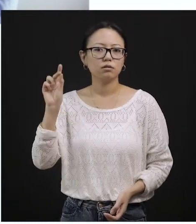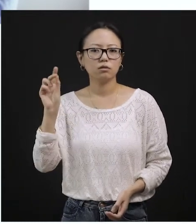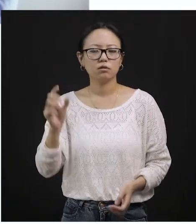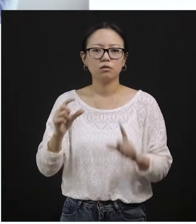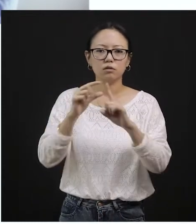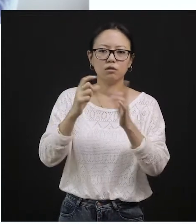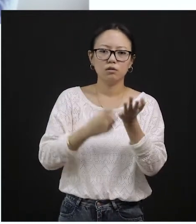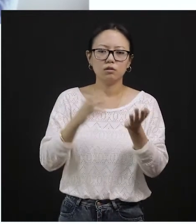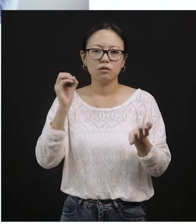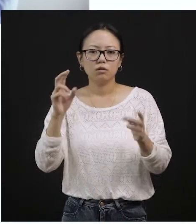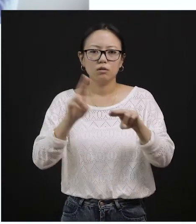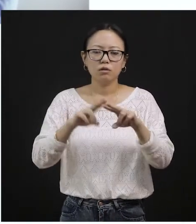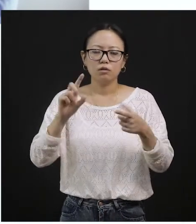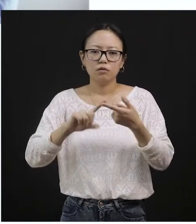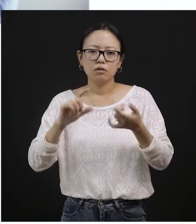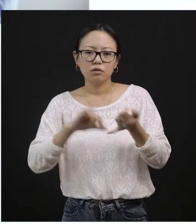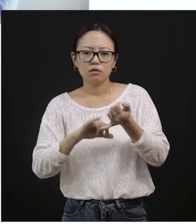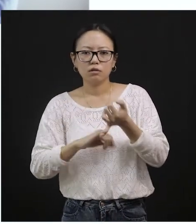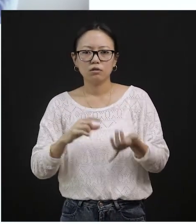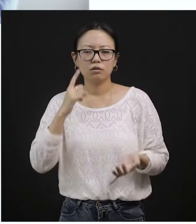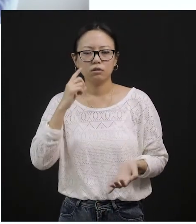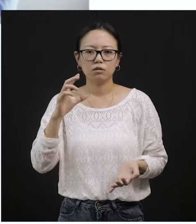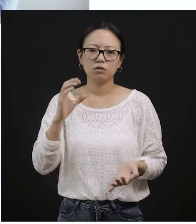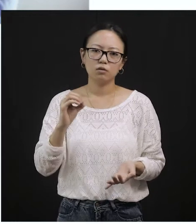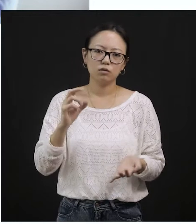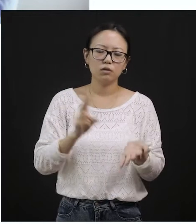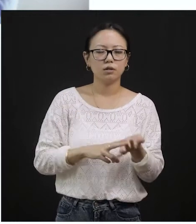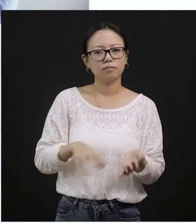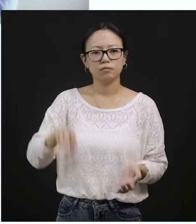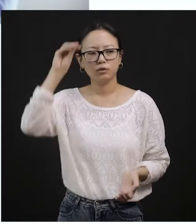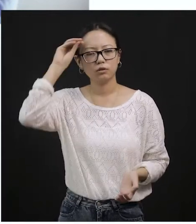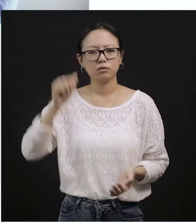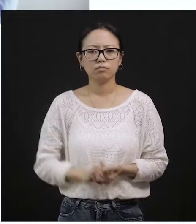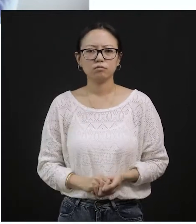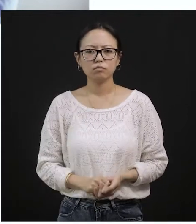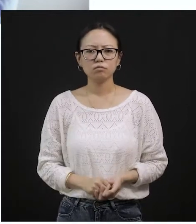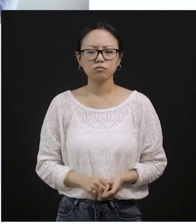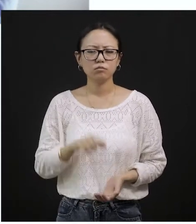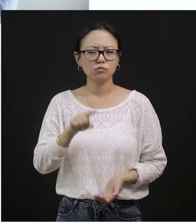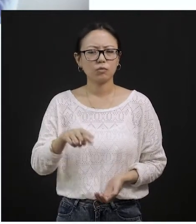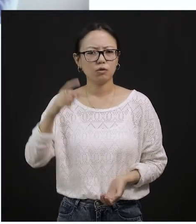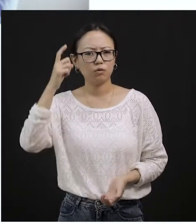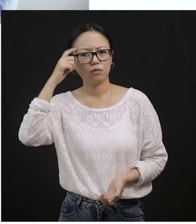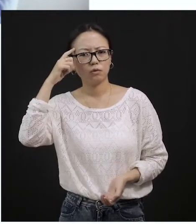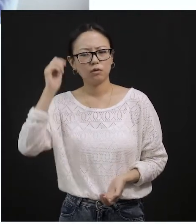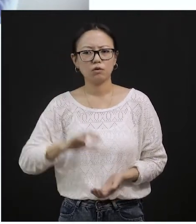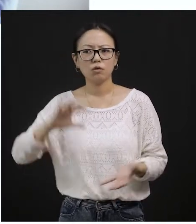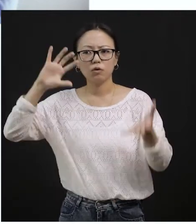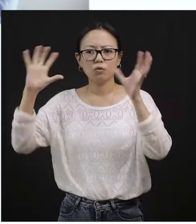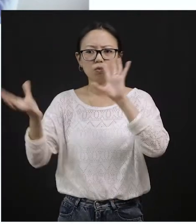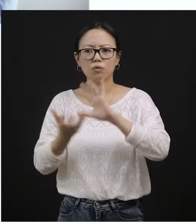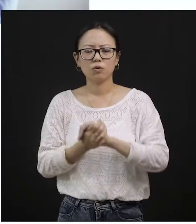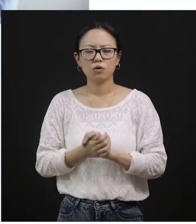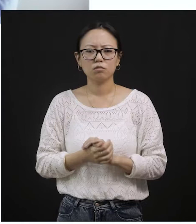is the doctor who used to take care of us, right? Can you imagine your world without a doctor? I don't think so. There will be lots of people who will be